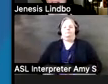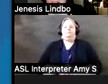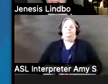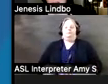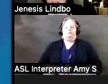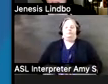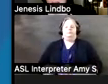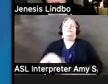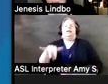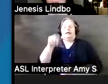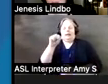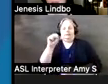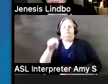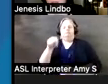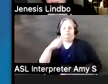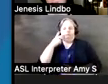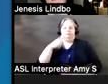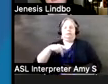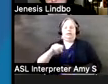Yes, I read that the PlayStation 5